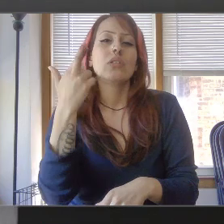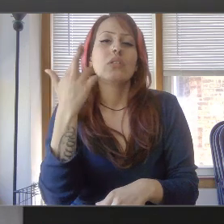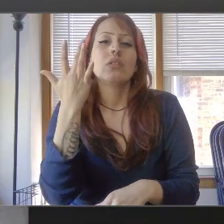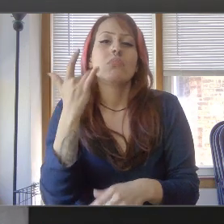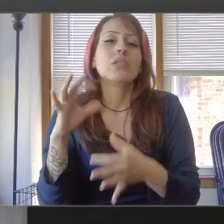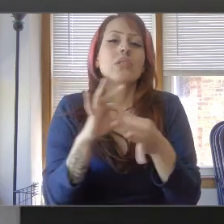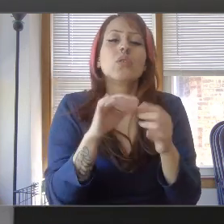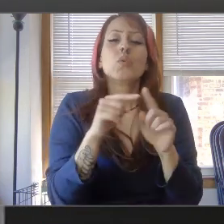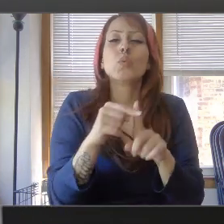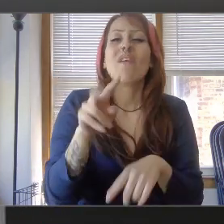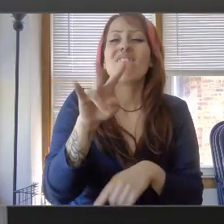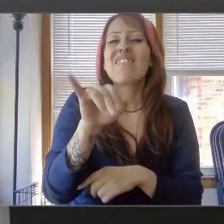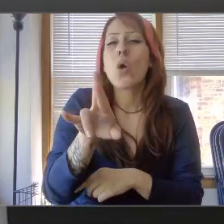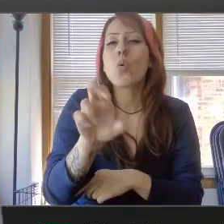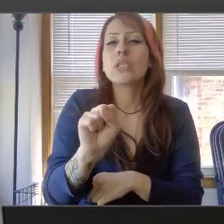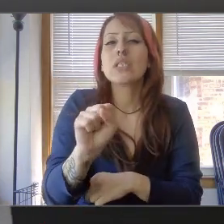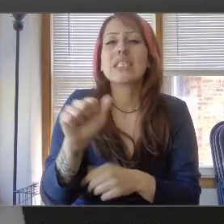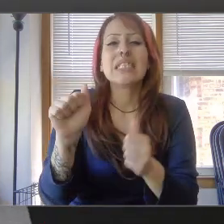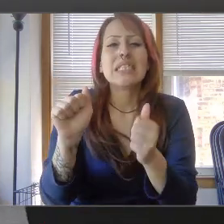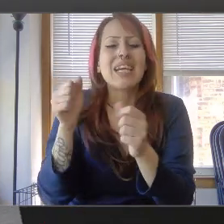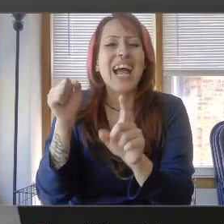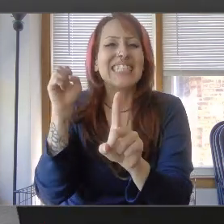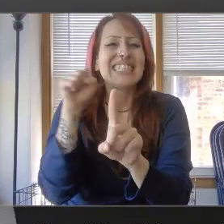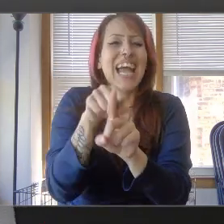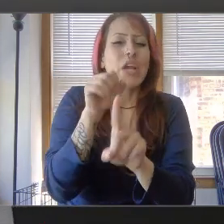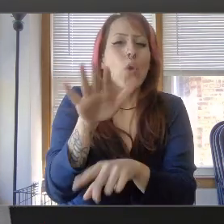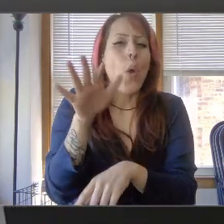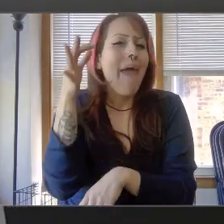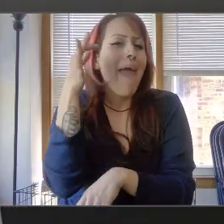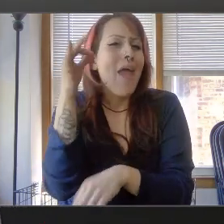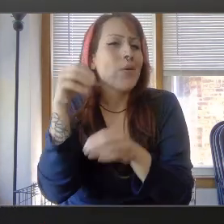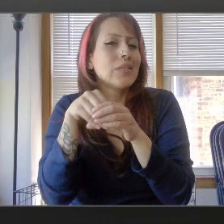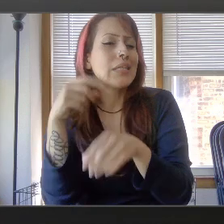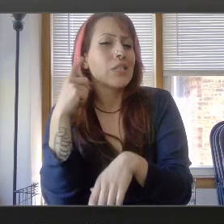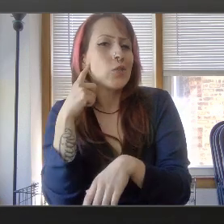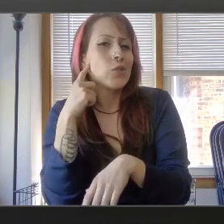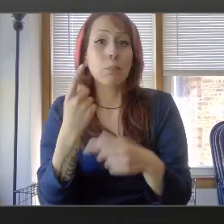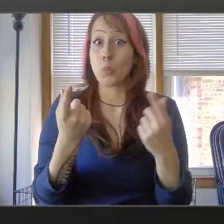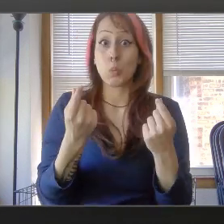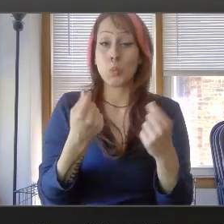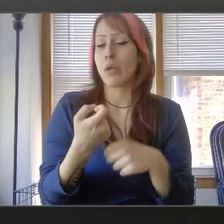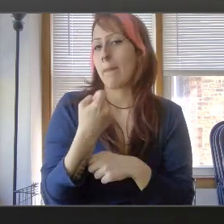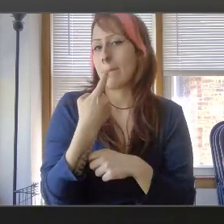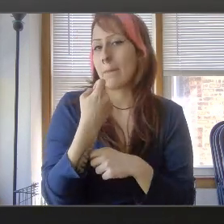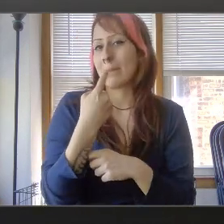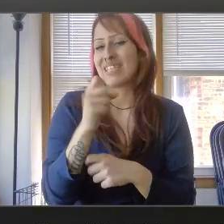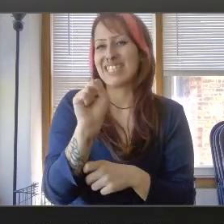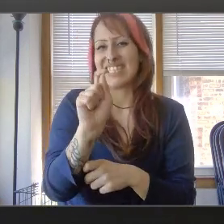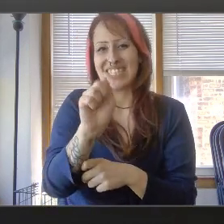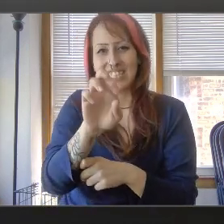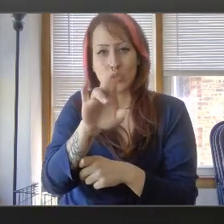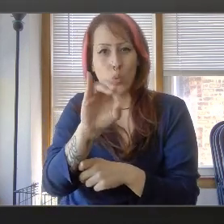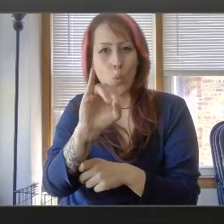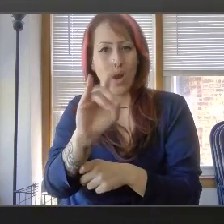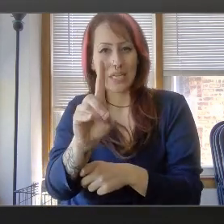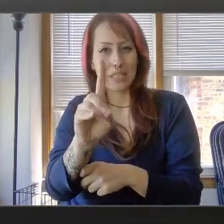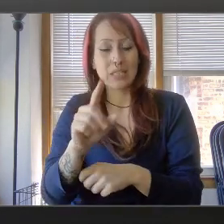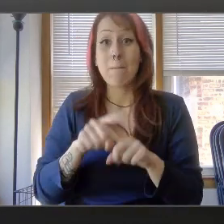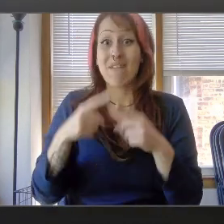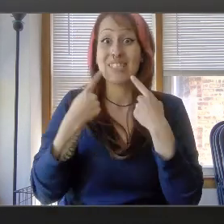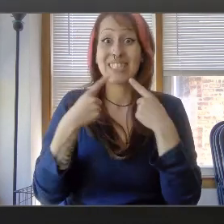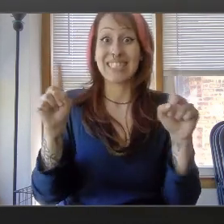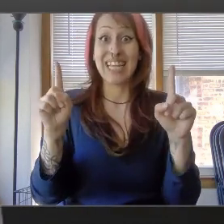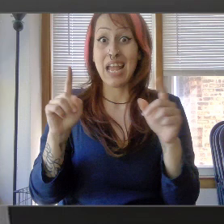talked about. Treatment includes steroids, but success with treatment depends on how quickly you receive it. An